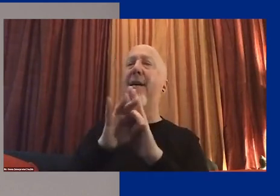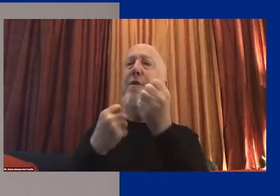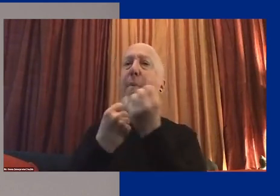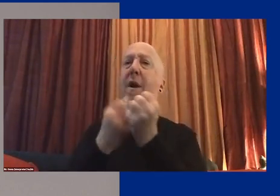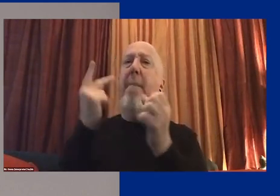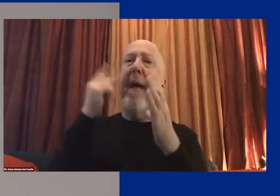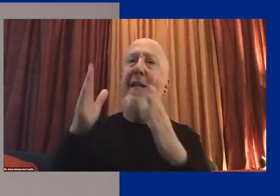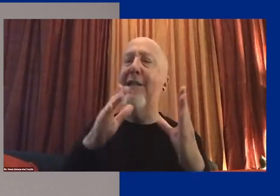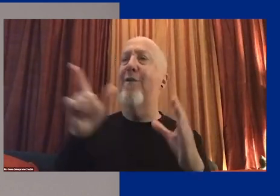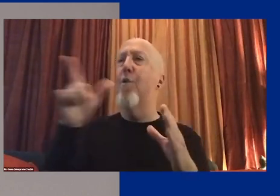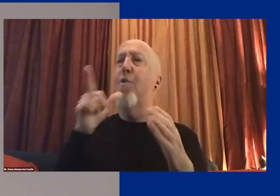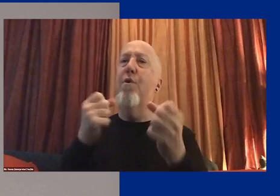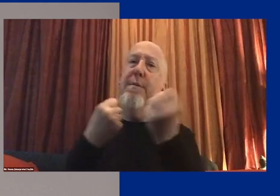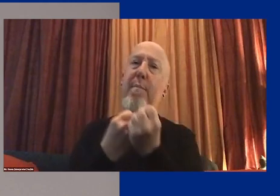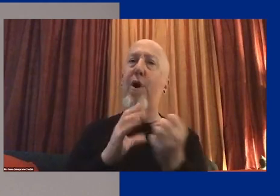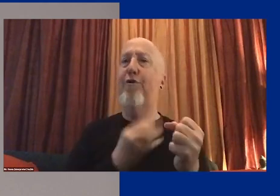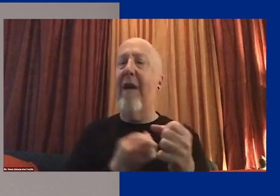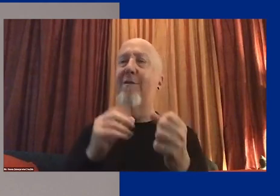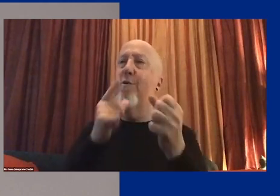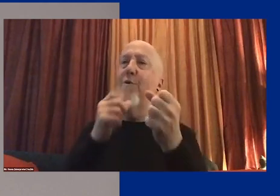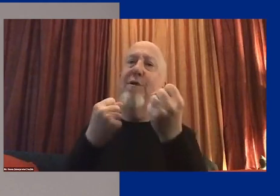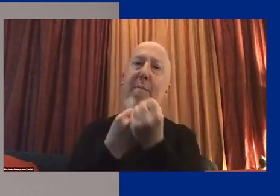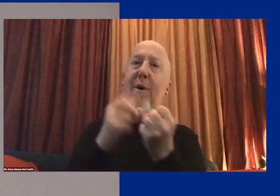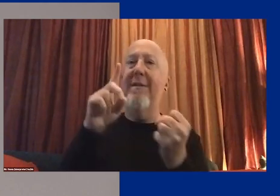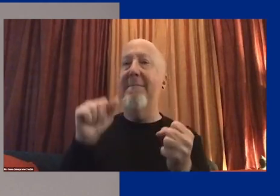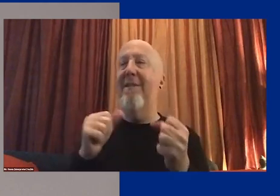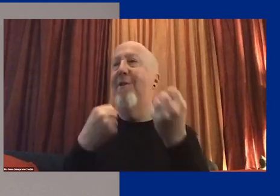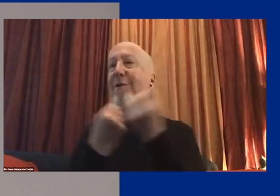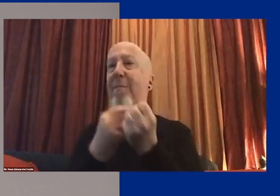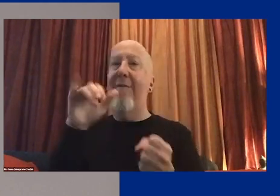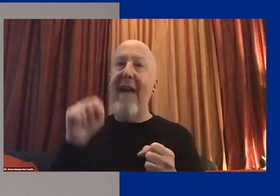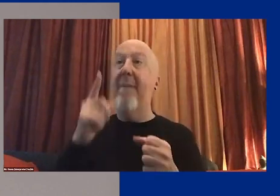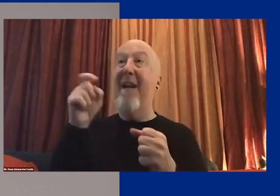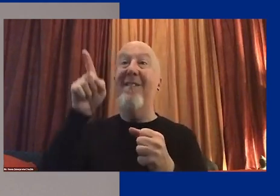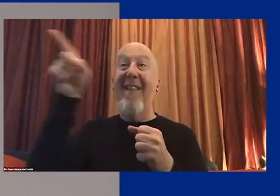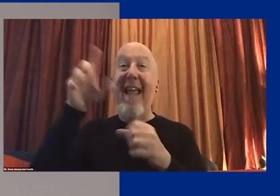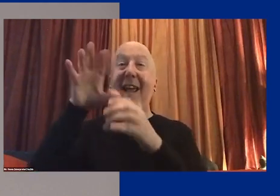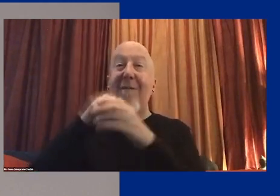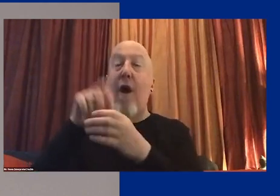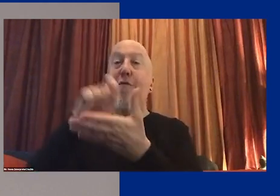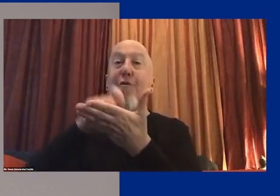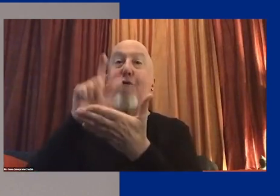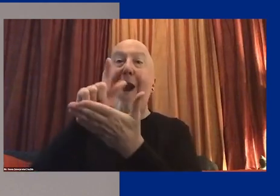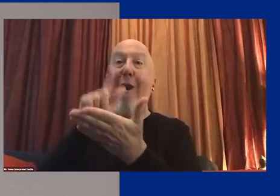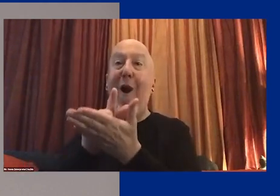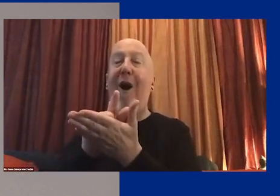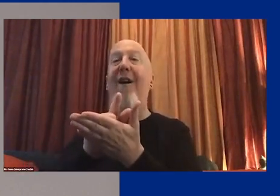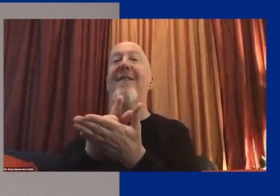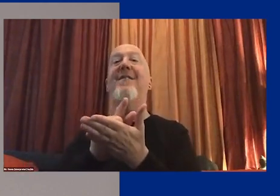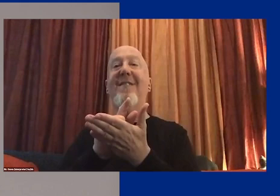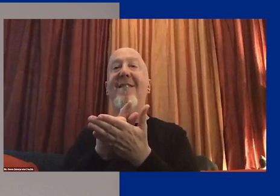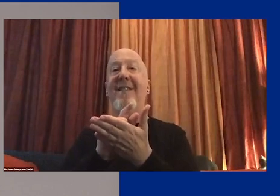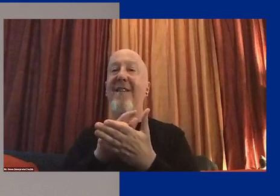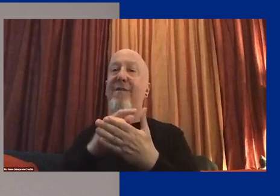public health and a culture of universal access to healthcare coverage, will prevent these kinds of crises